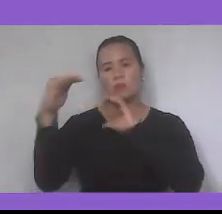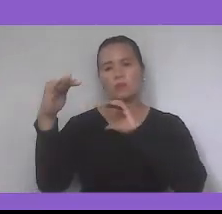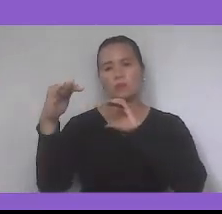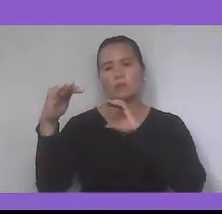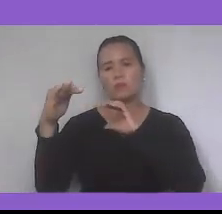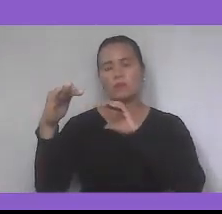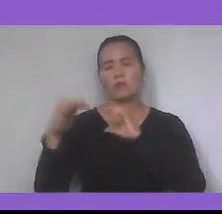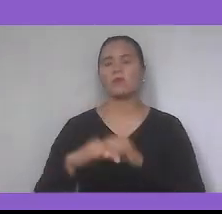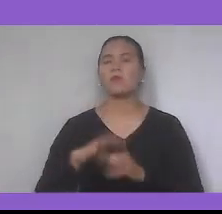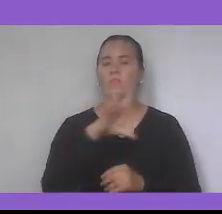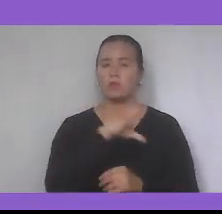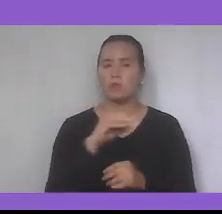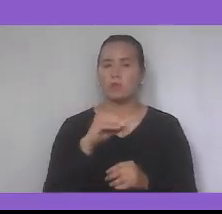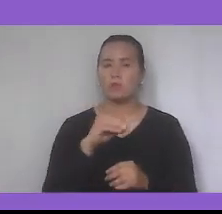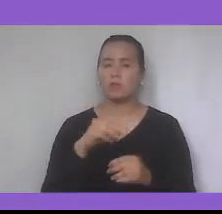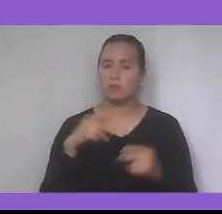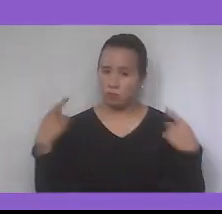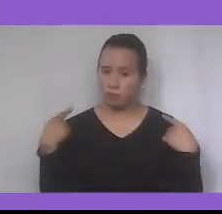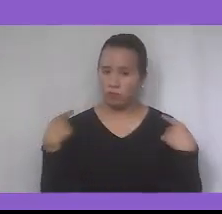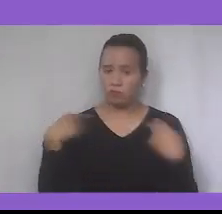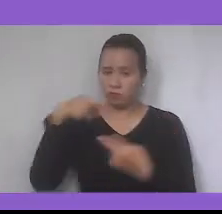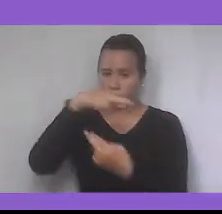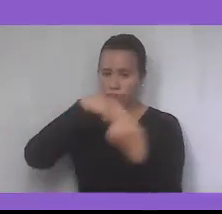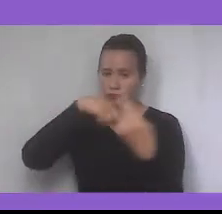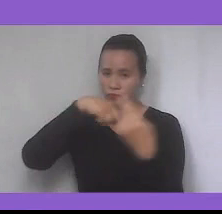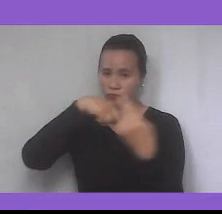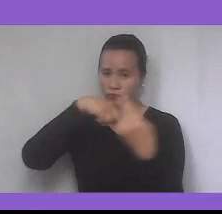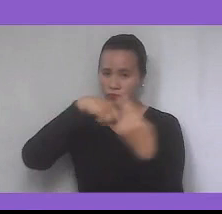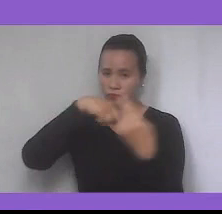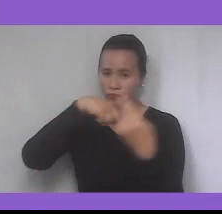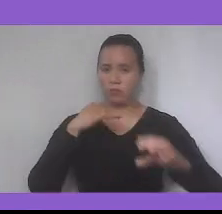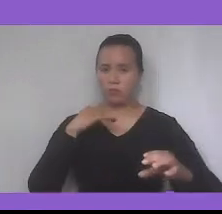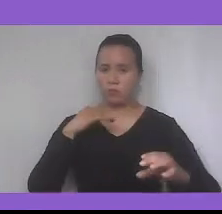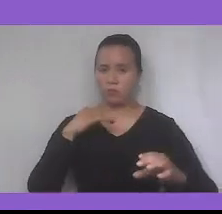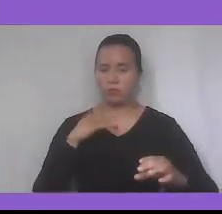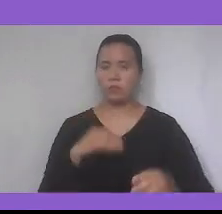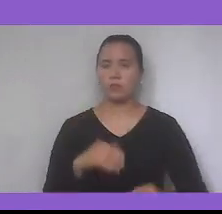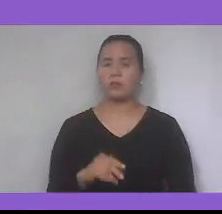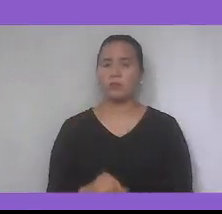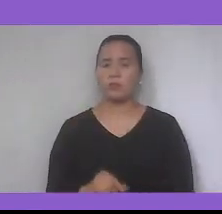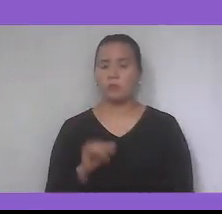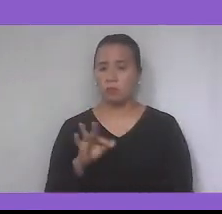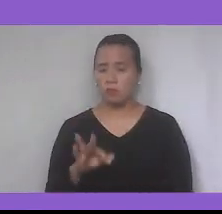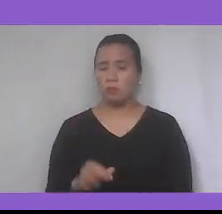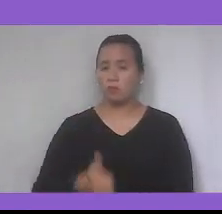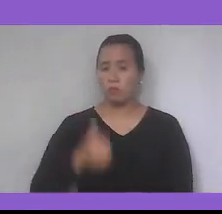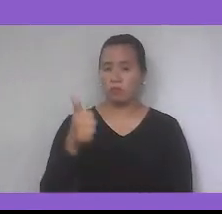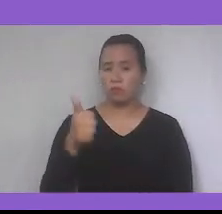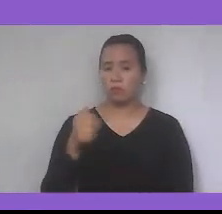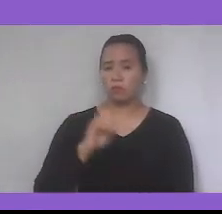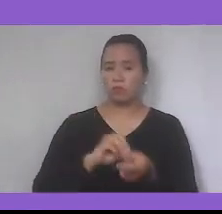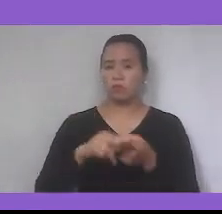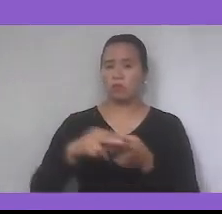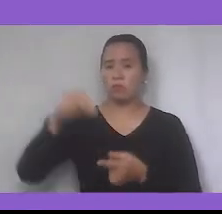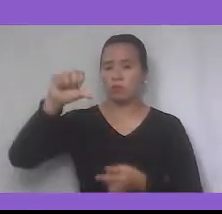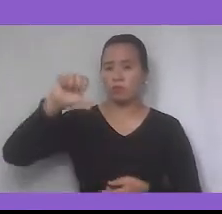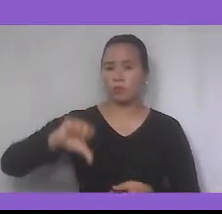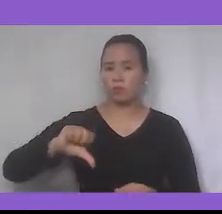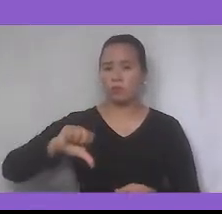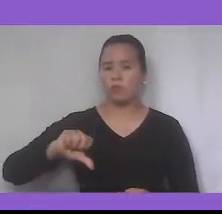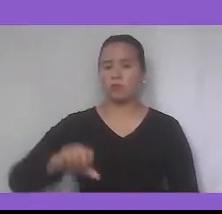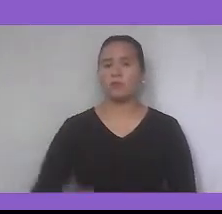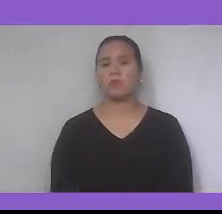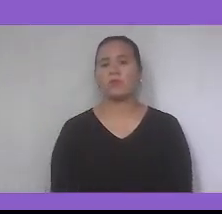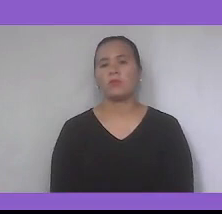So when they submit their answers, they get immediate feedback letting them know which question they got right and